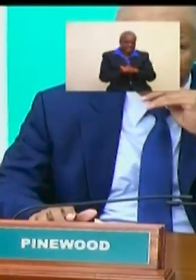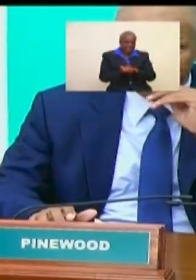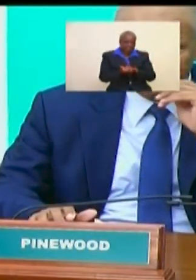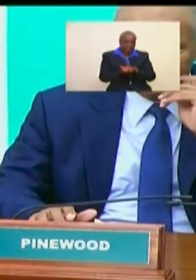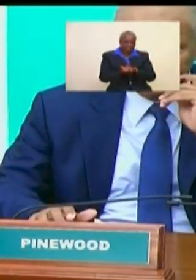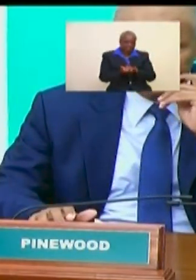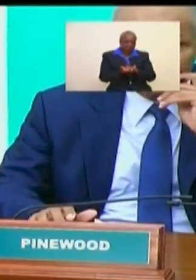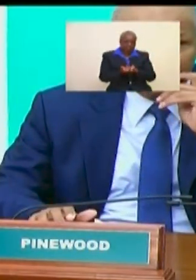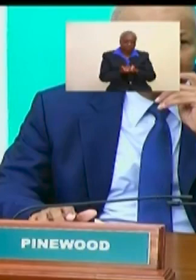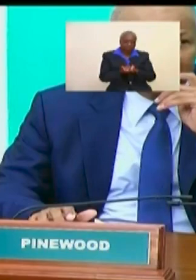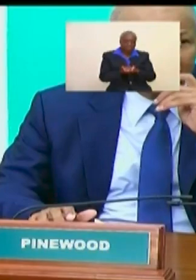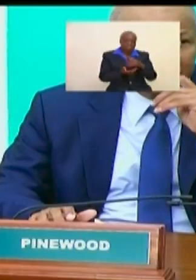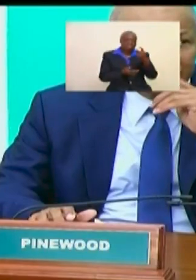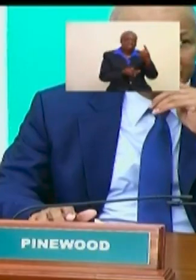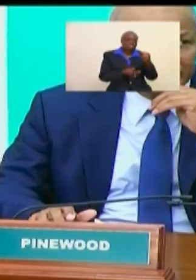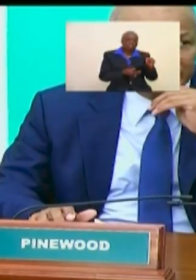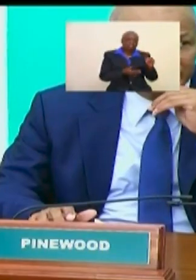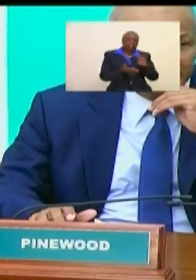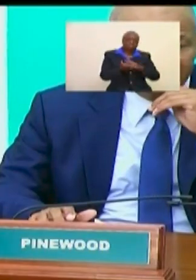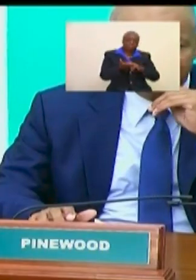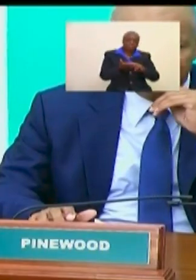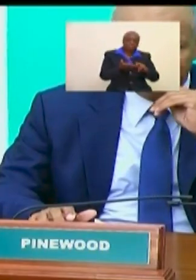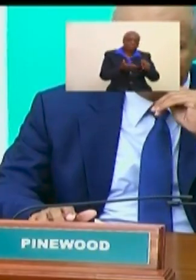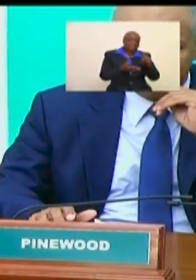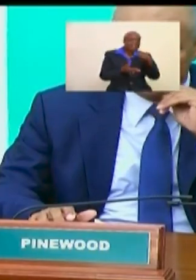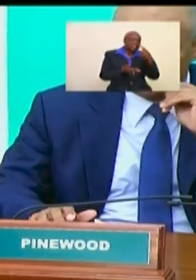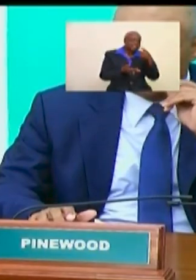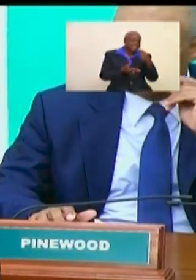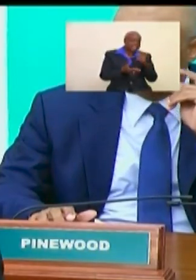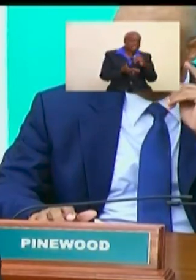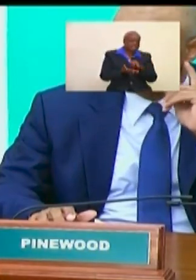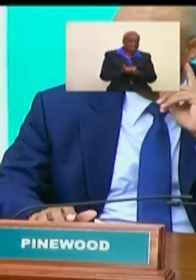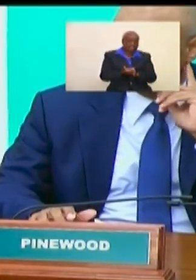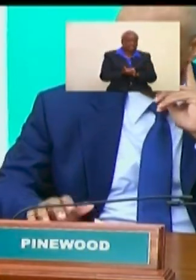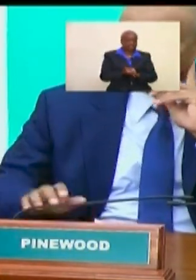says that. The report. You just said it. No.